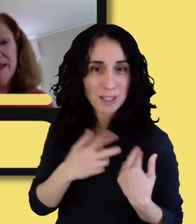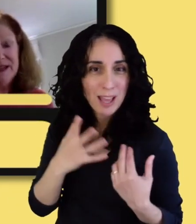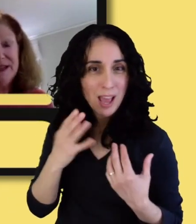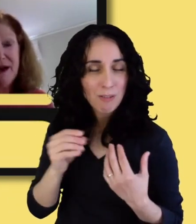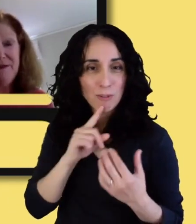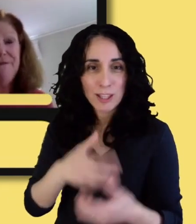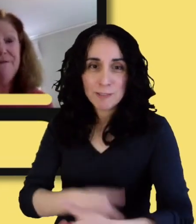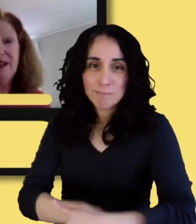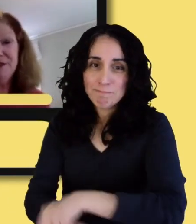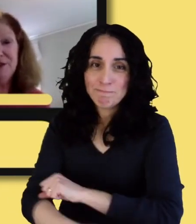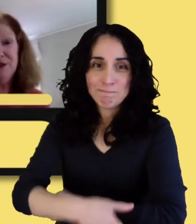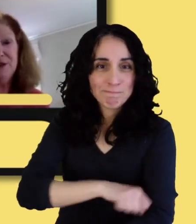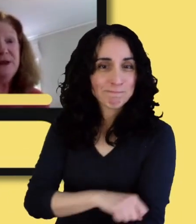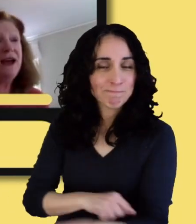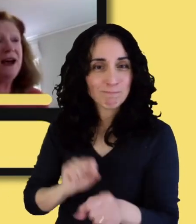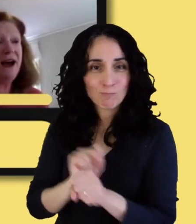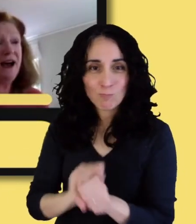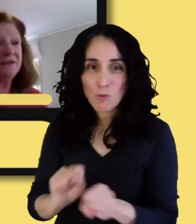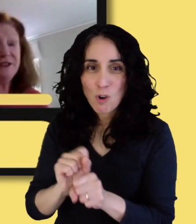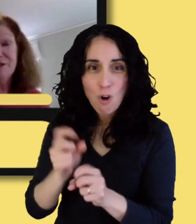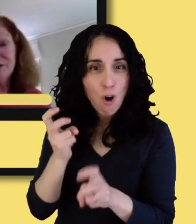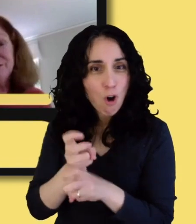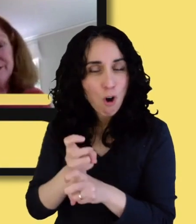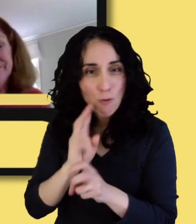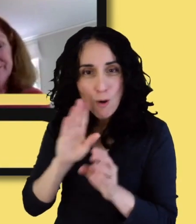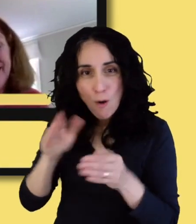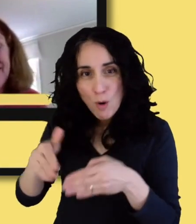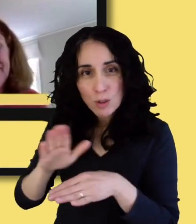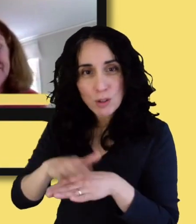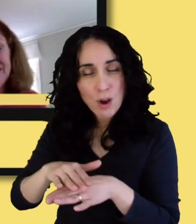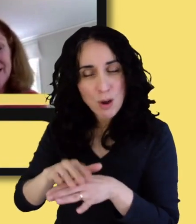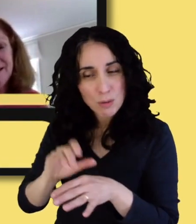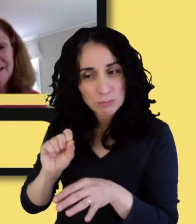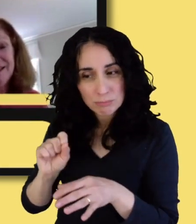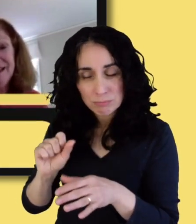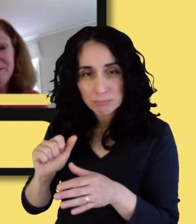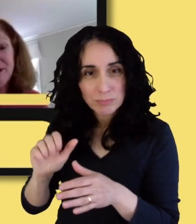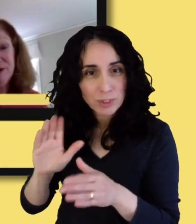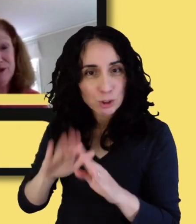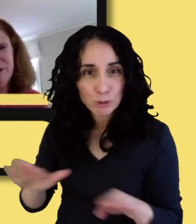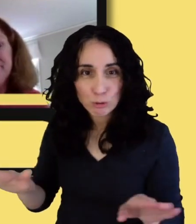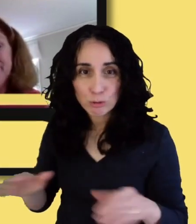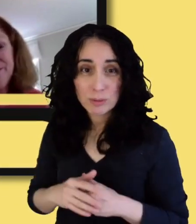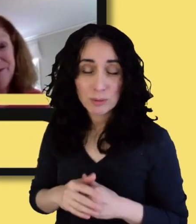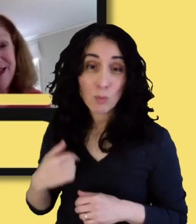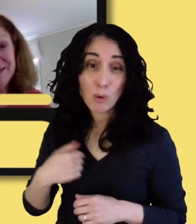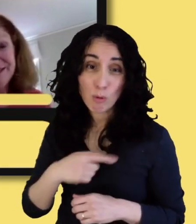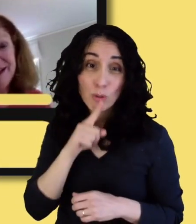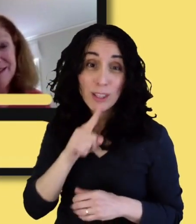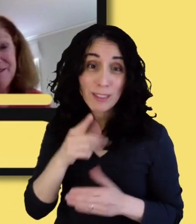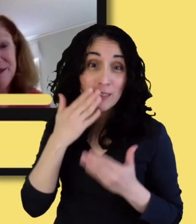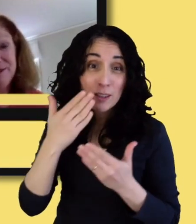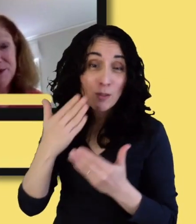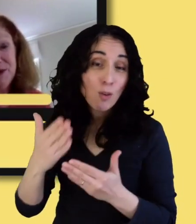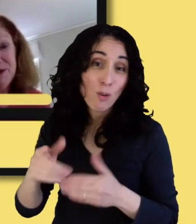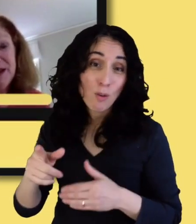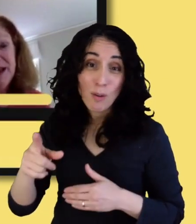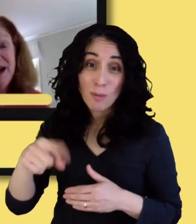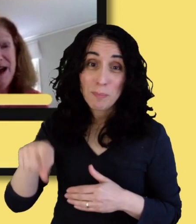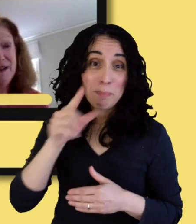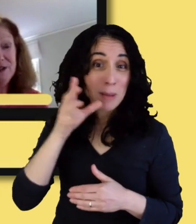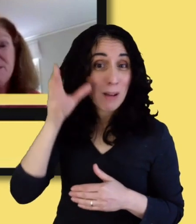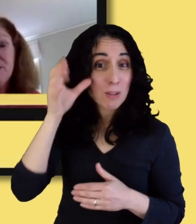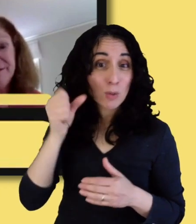an amazing amount of effort into to their children. And I think that we are just grateful that they've been